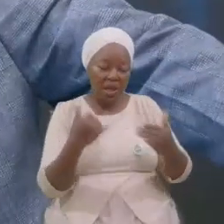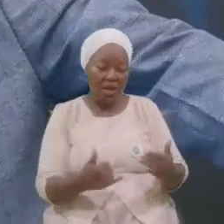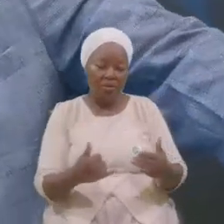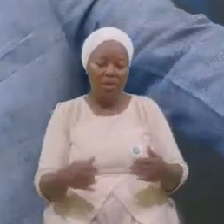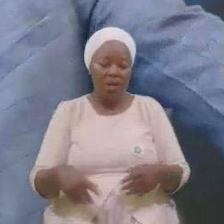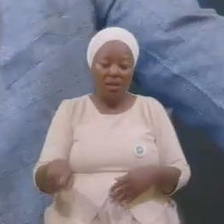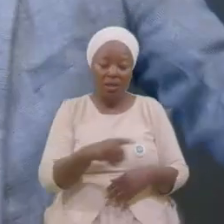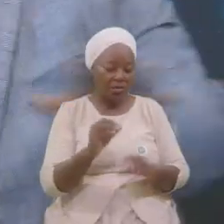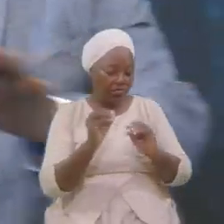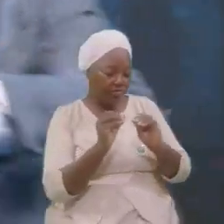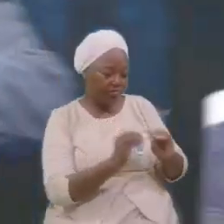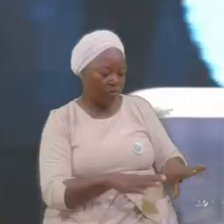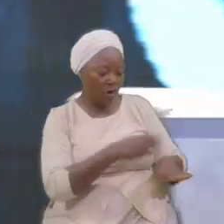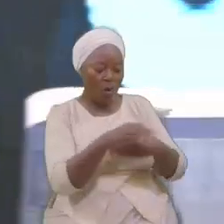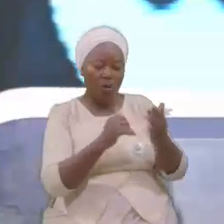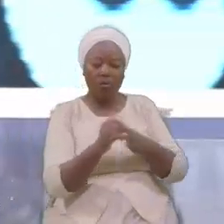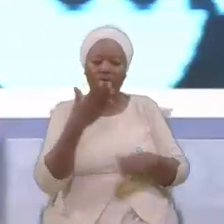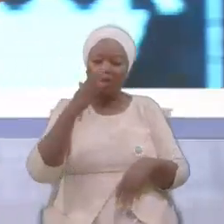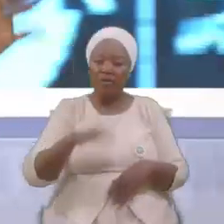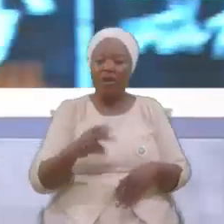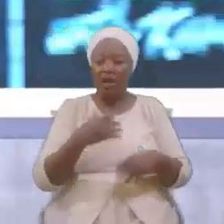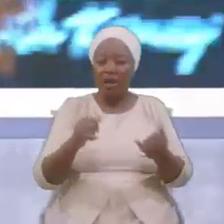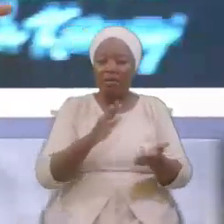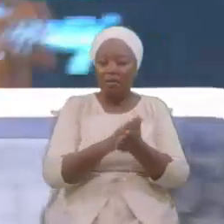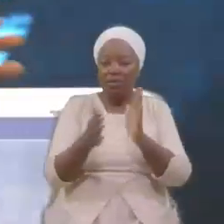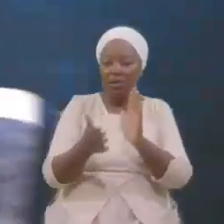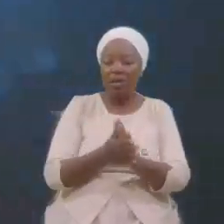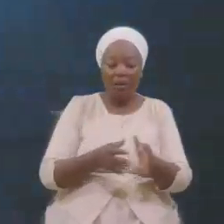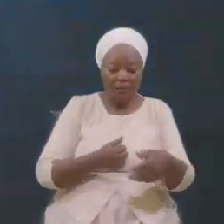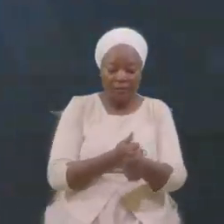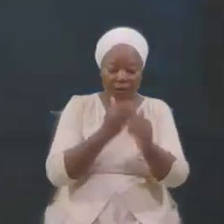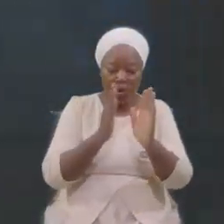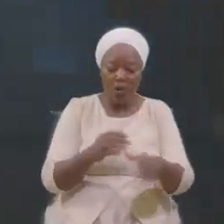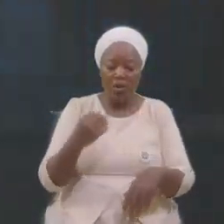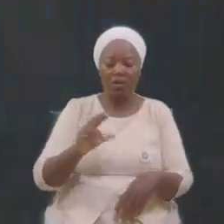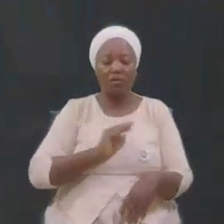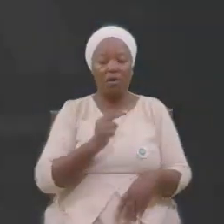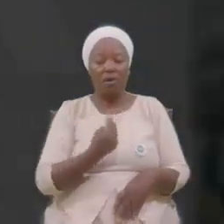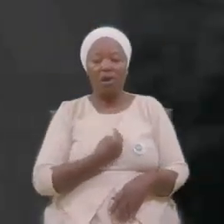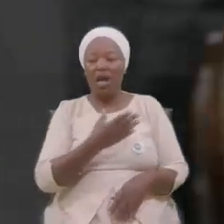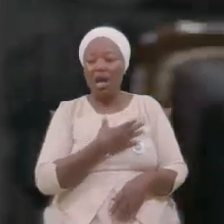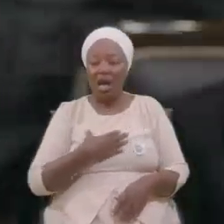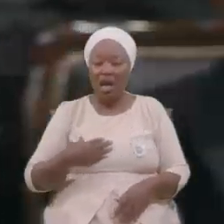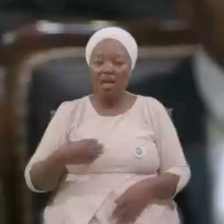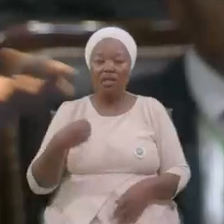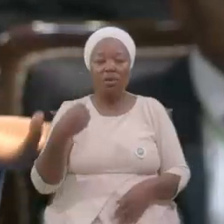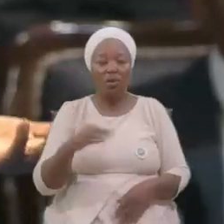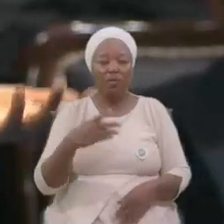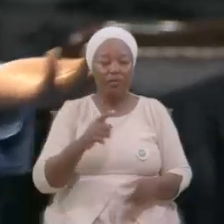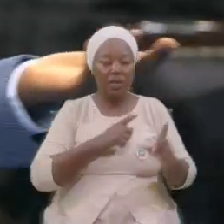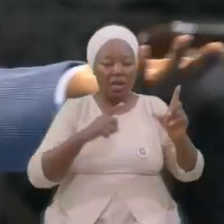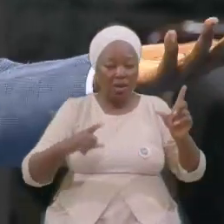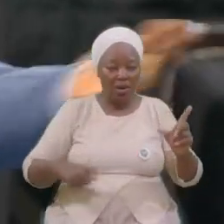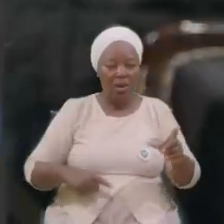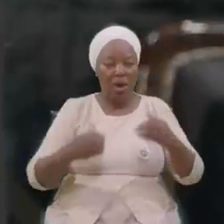dropped all the evil and you became followers of us and of the Lord,